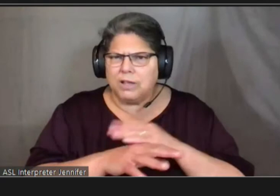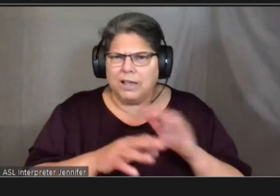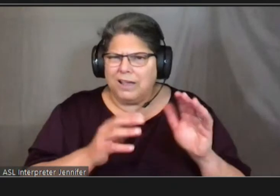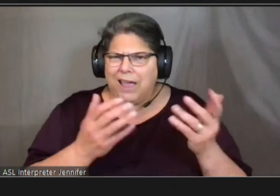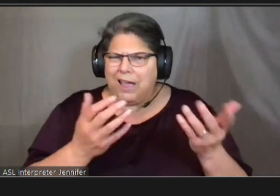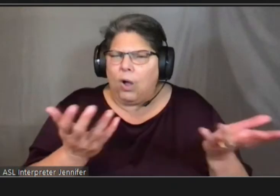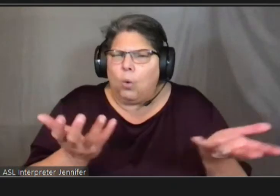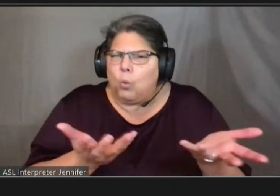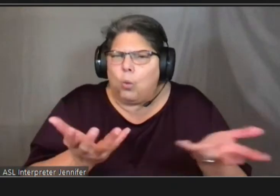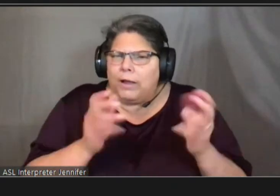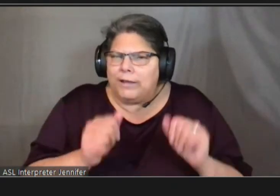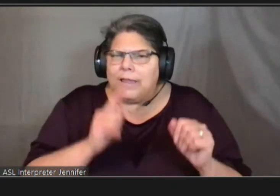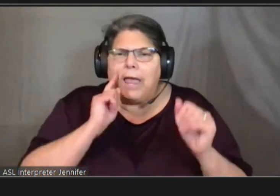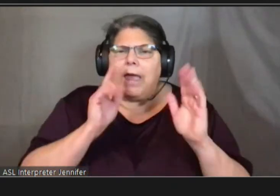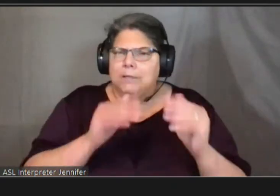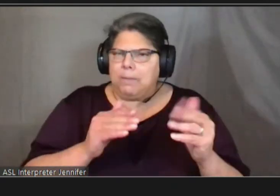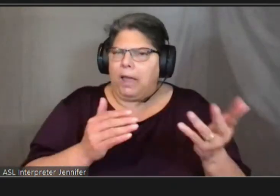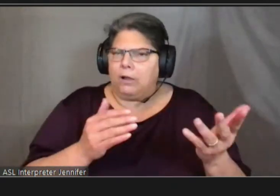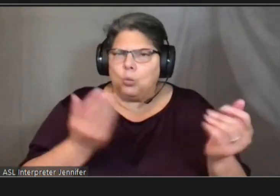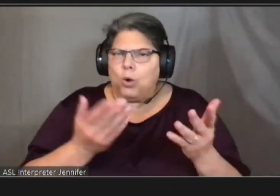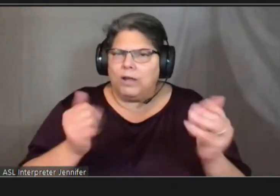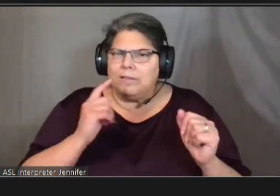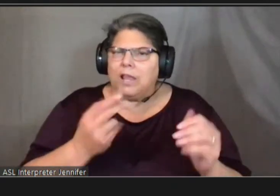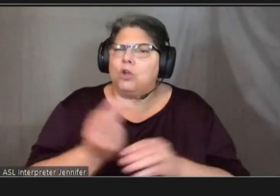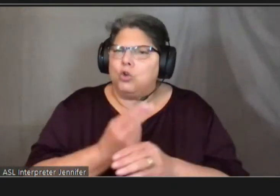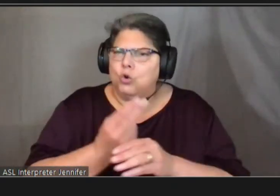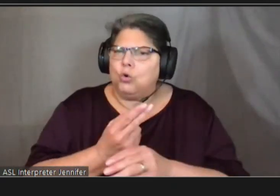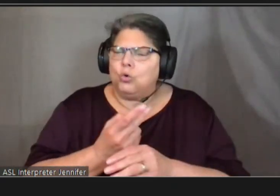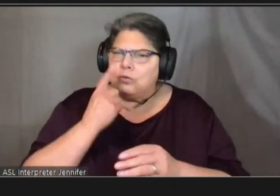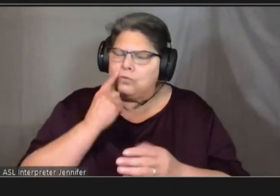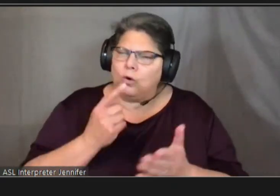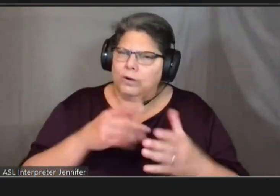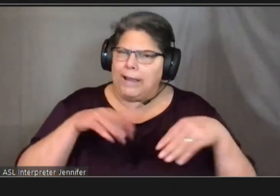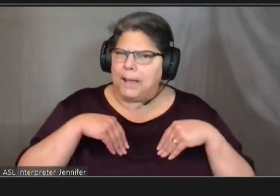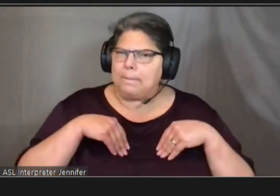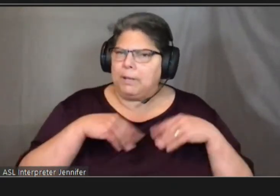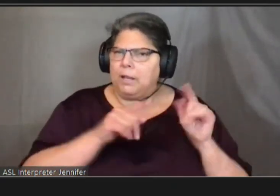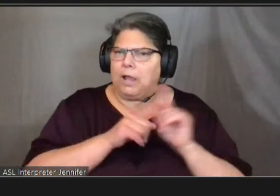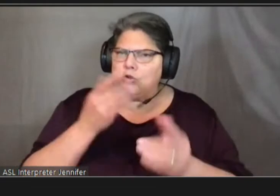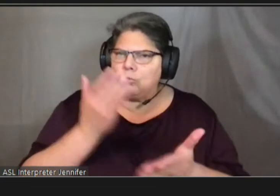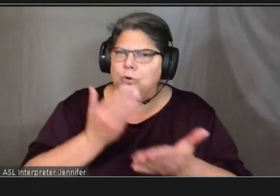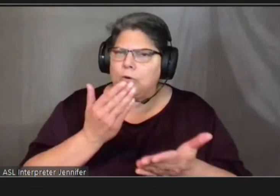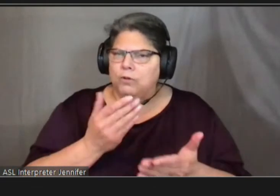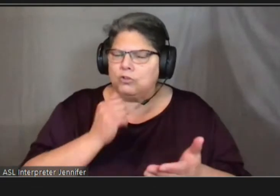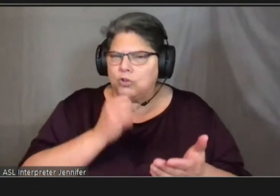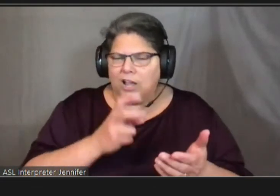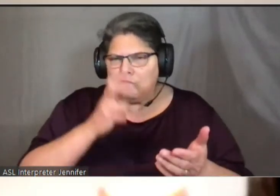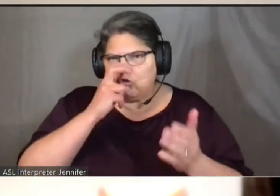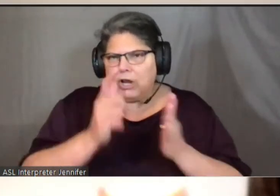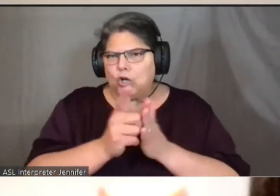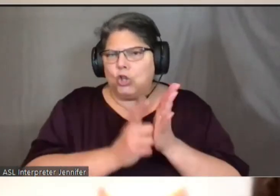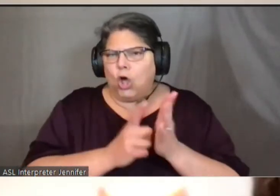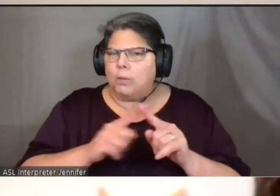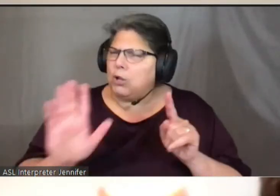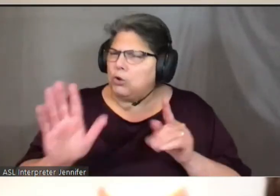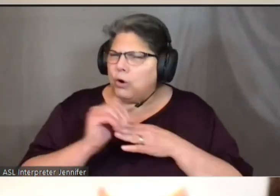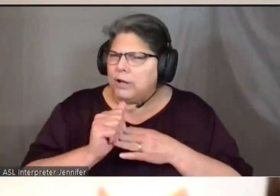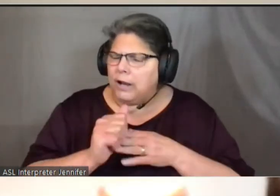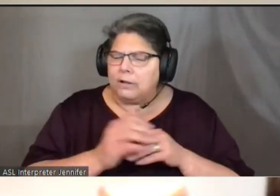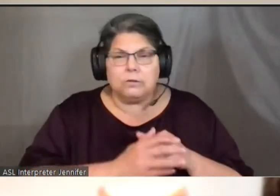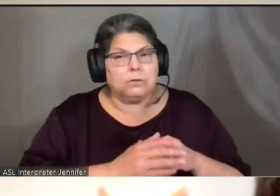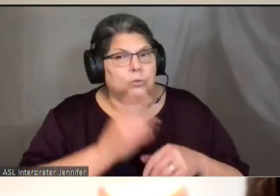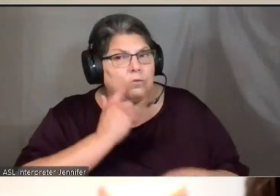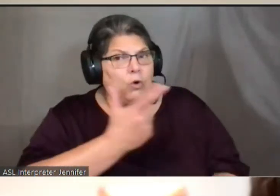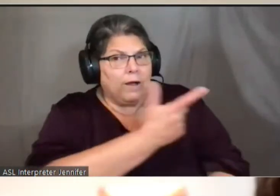would be sensible for them to accept as proof? Let's put it that way. So it's not like a rigid law, but just, your guidance. Well, for vaccinations, they can bring